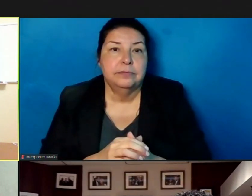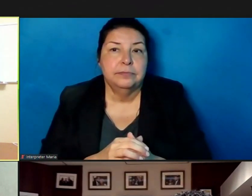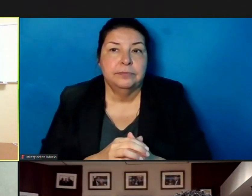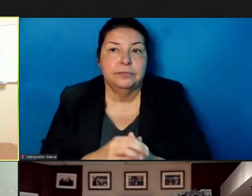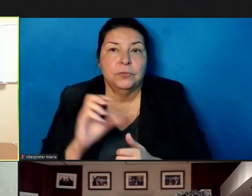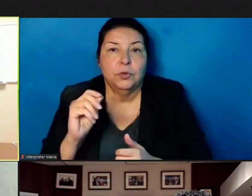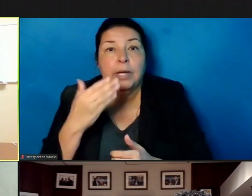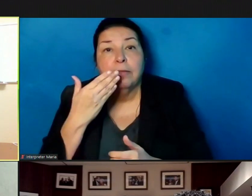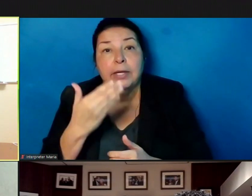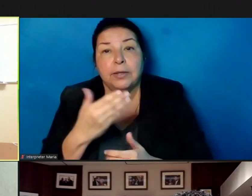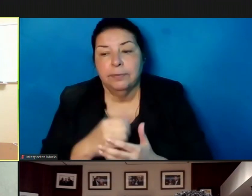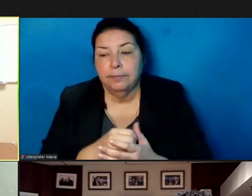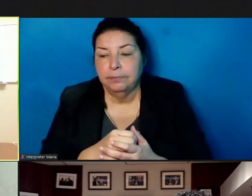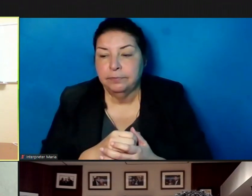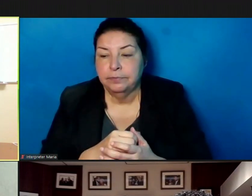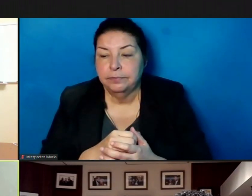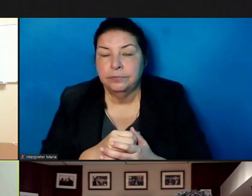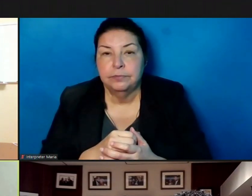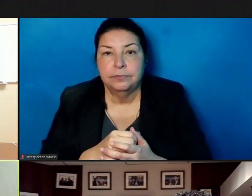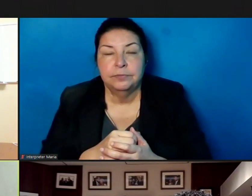Okay, thank you.